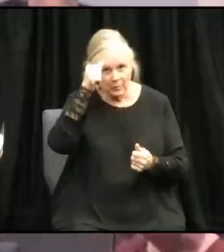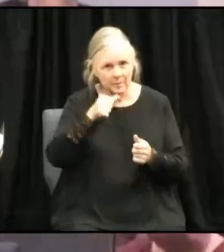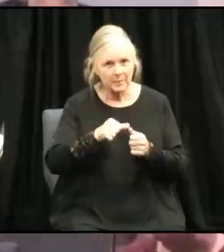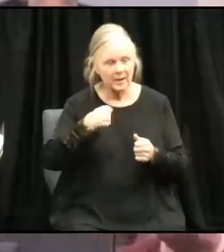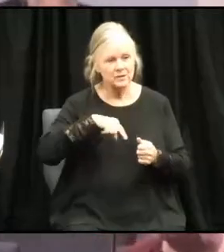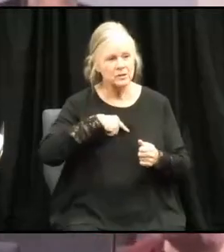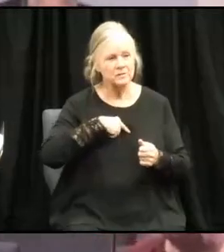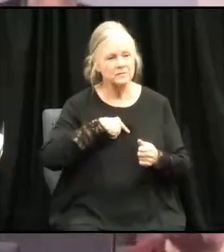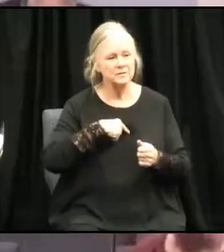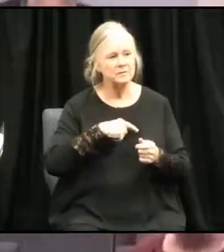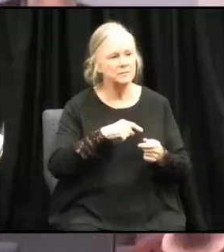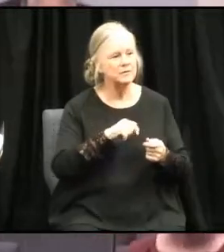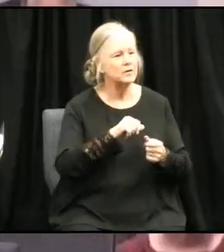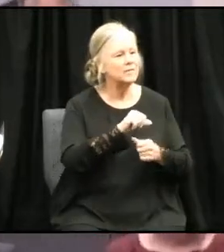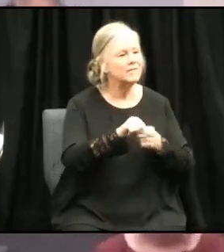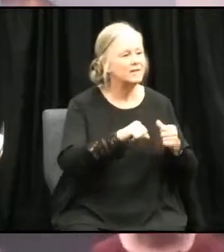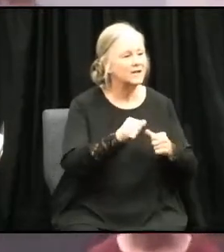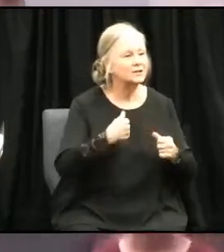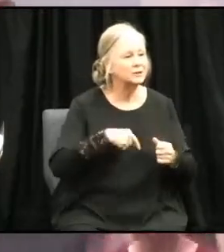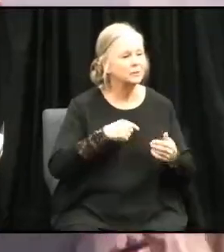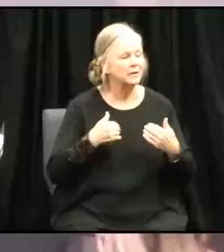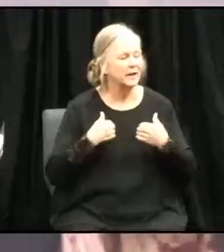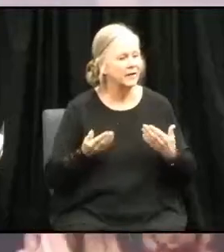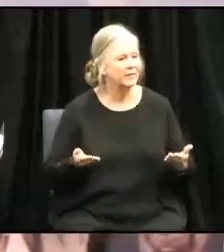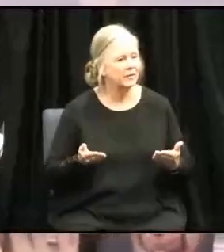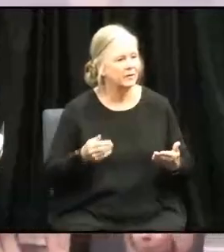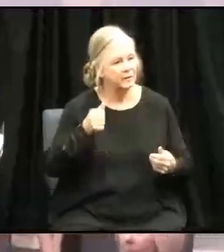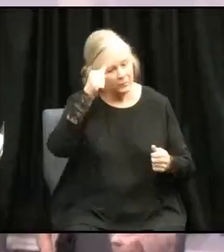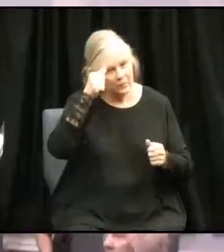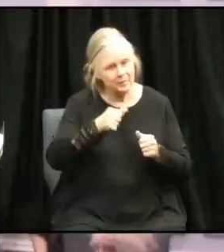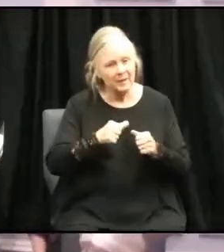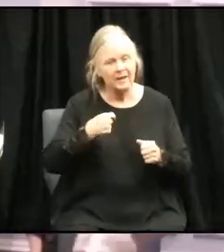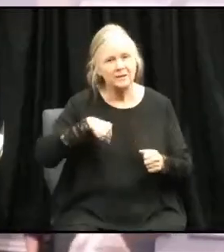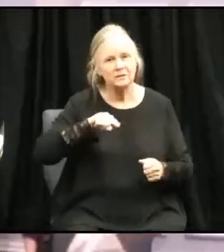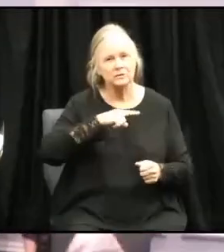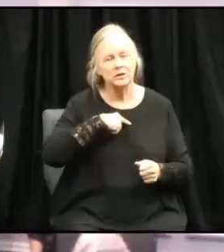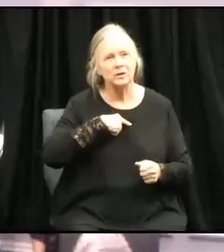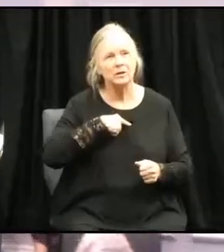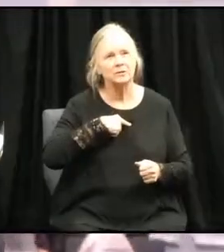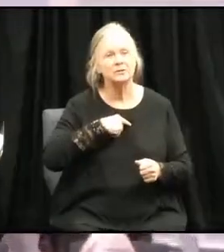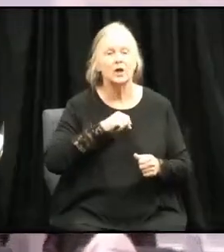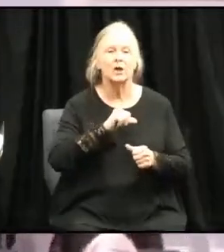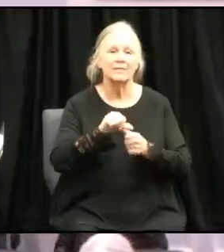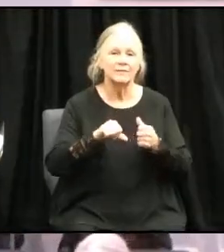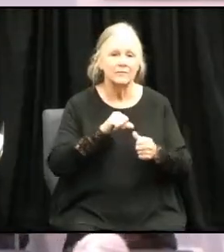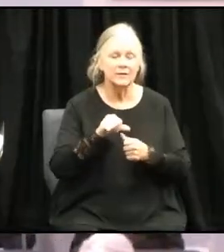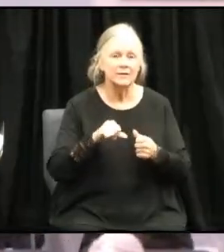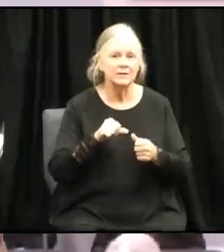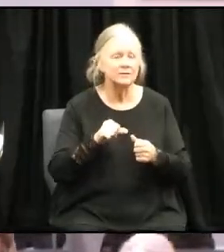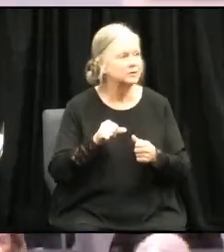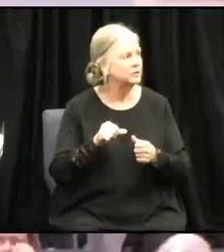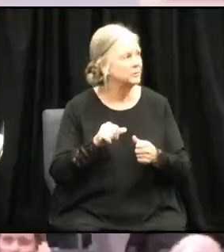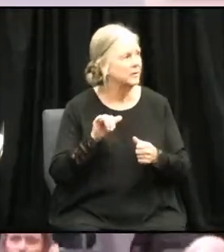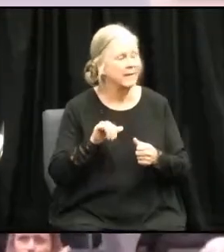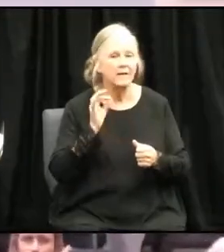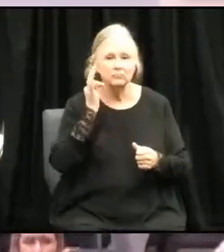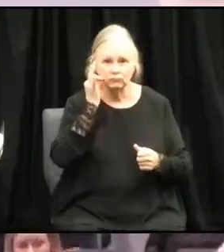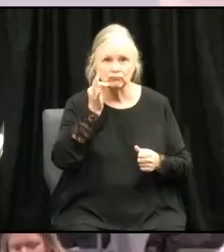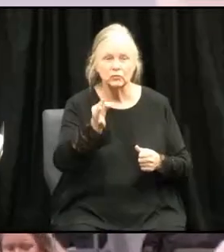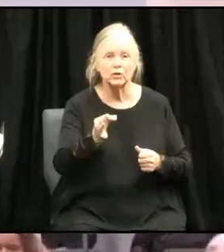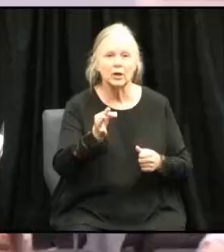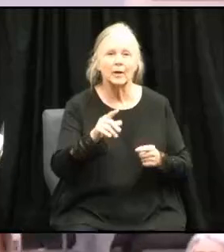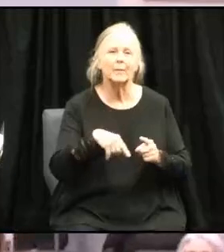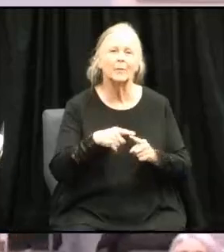that we have down here, but it reminds us of the fellowship that is to come when